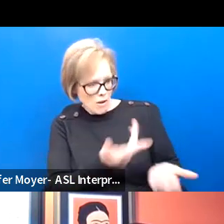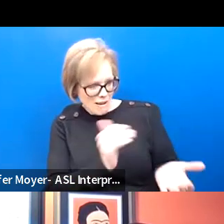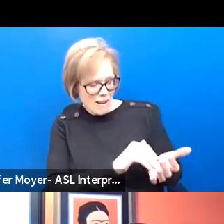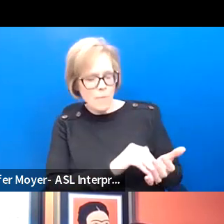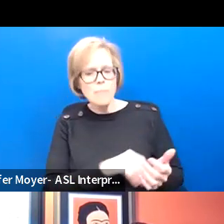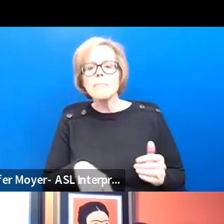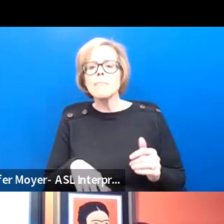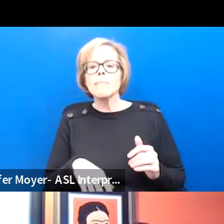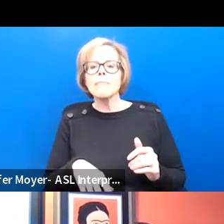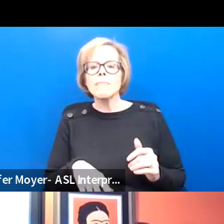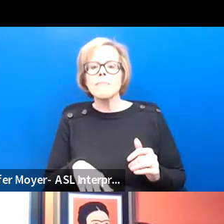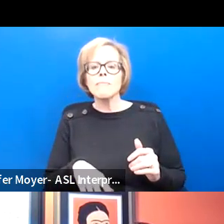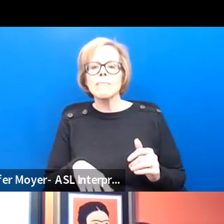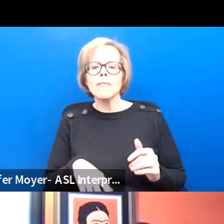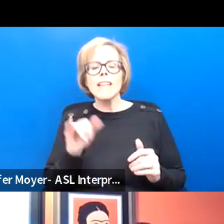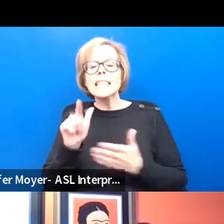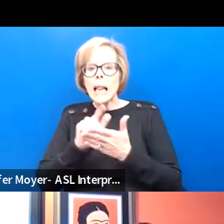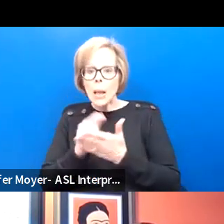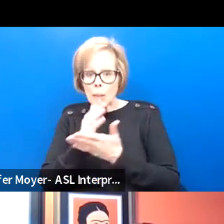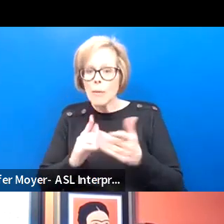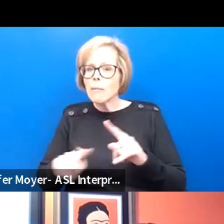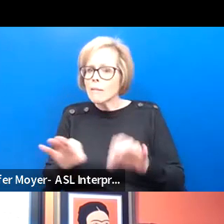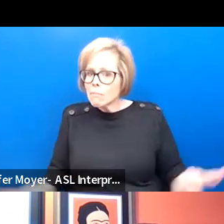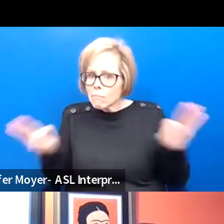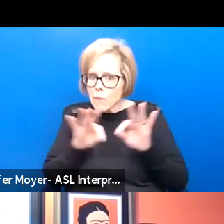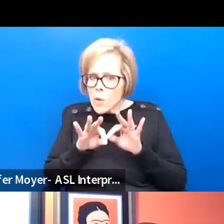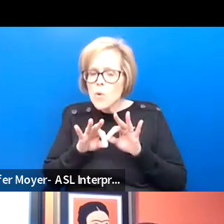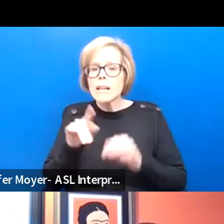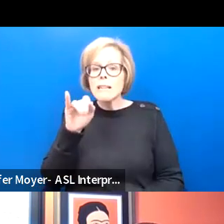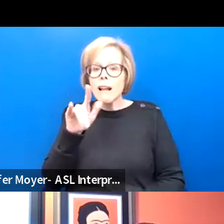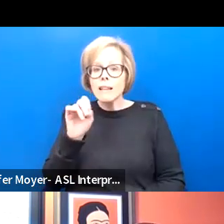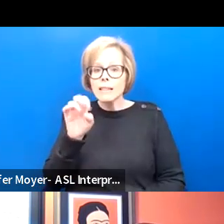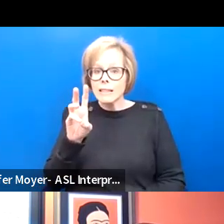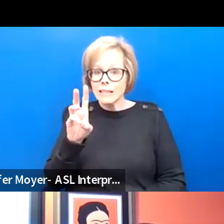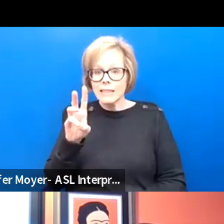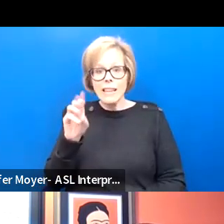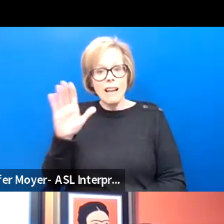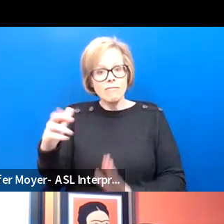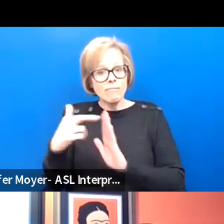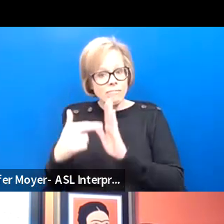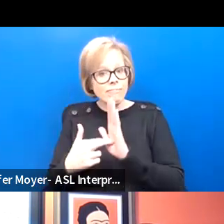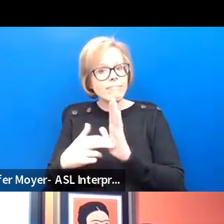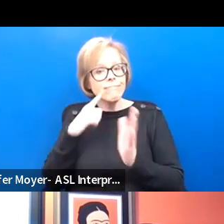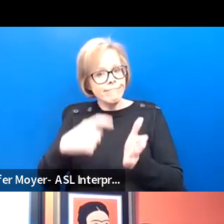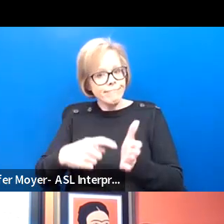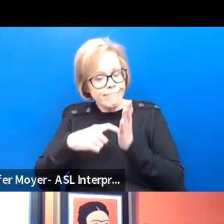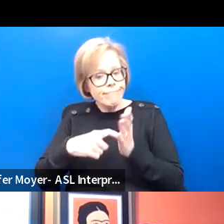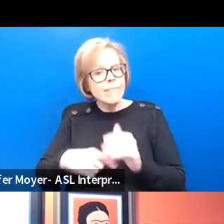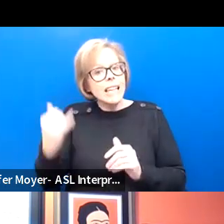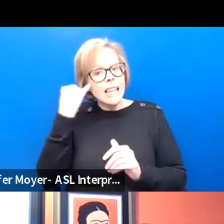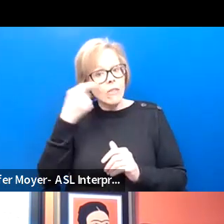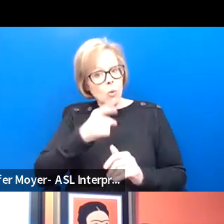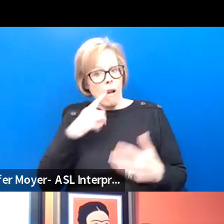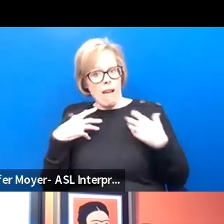start. I know it's kind of the legal piece, but it's important because Title VI and its regulations require, if you are a